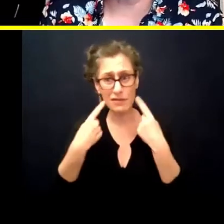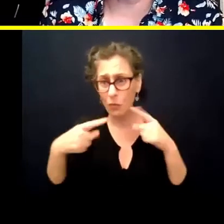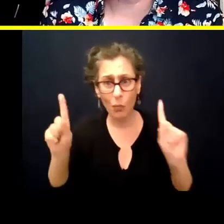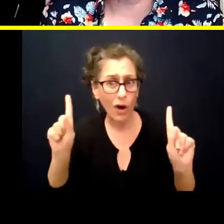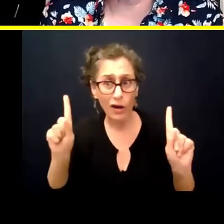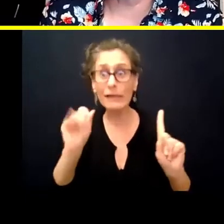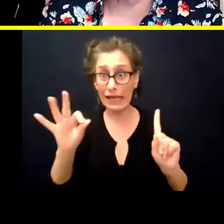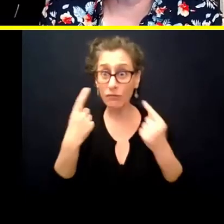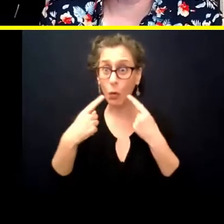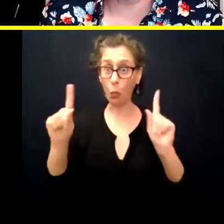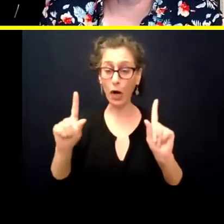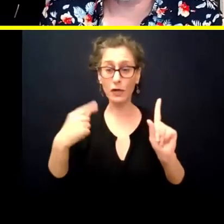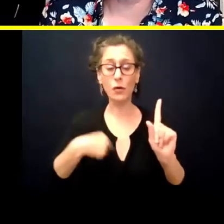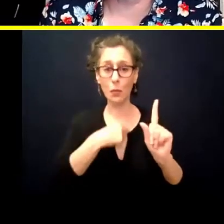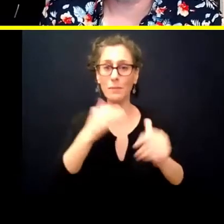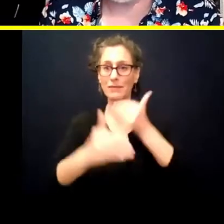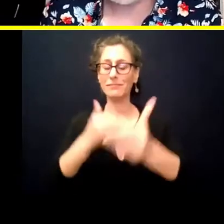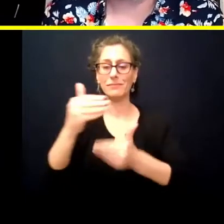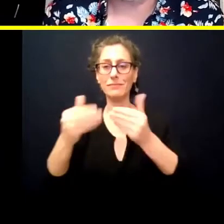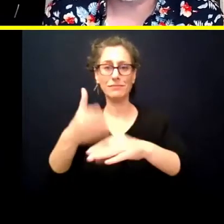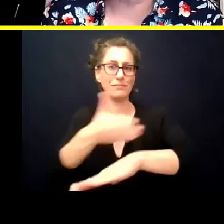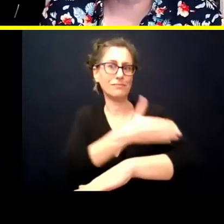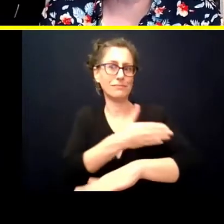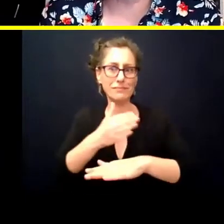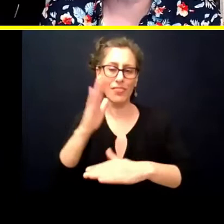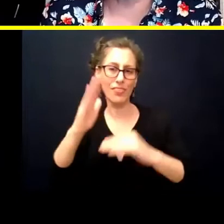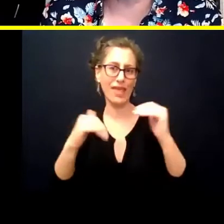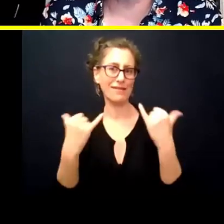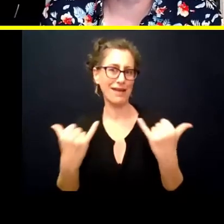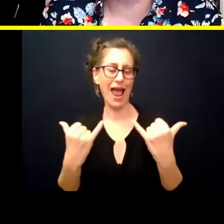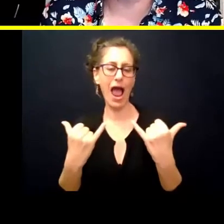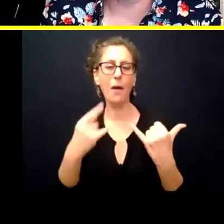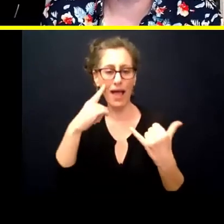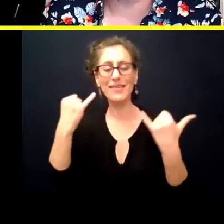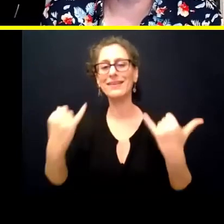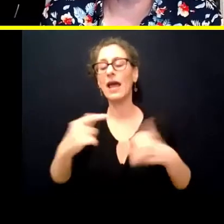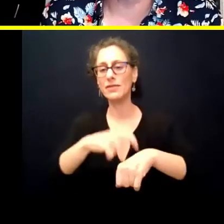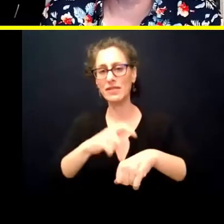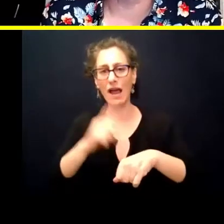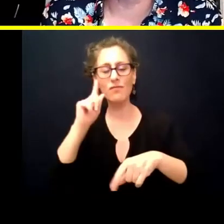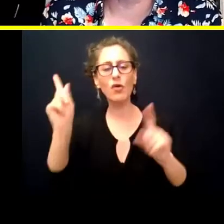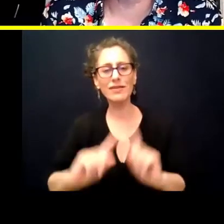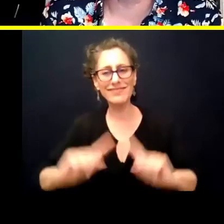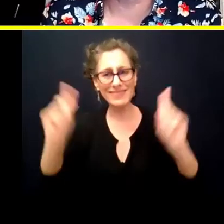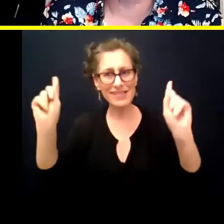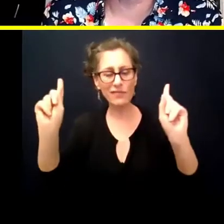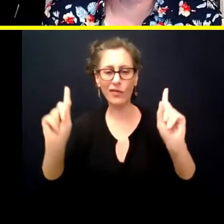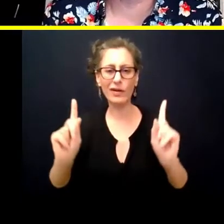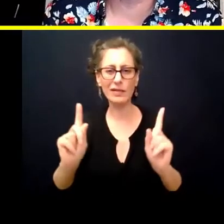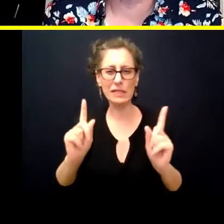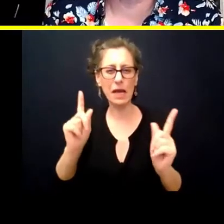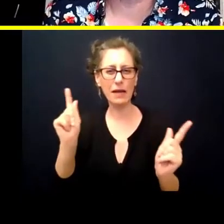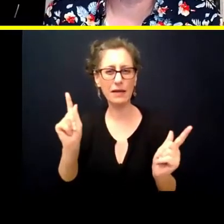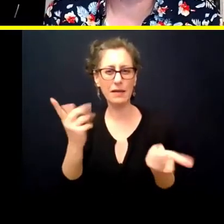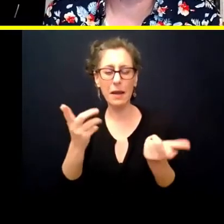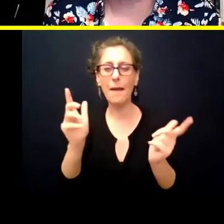it worked, we'd be much further along than we are now. I think it's high time for something else, which is sort of meeting disabled people and